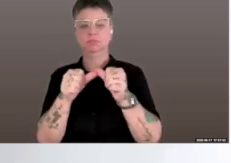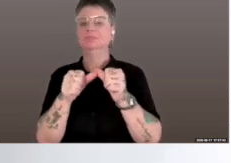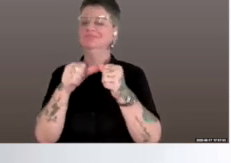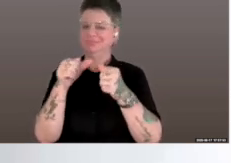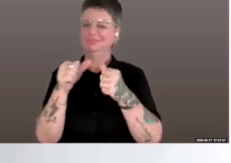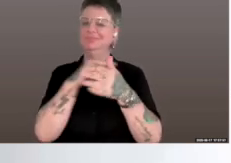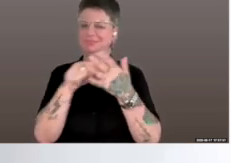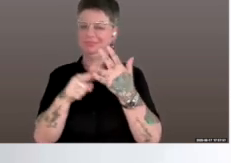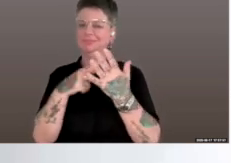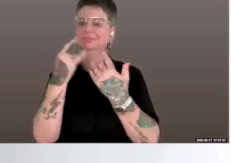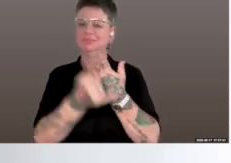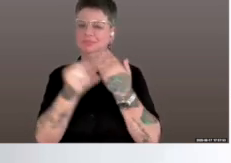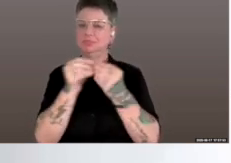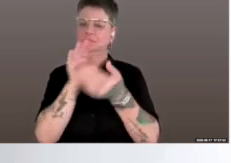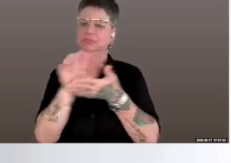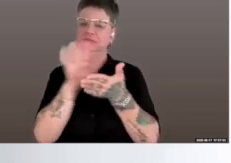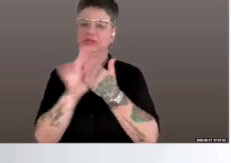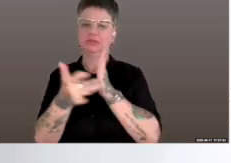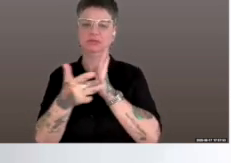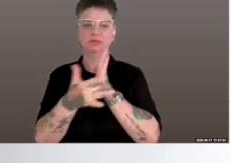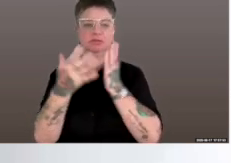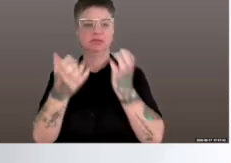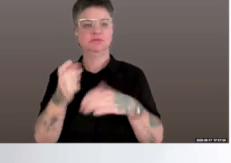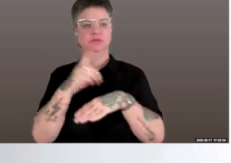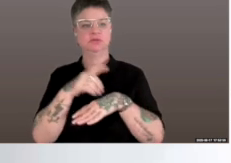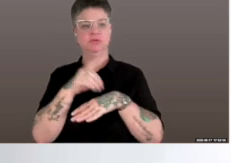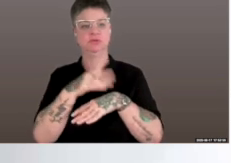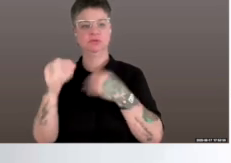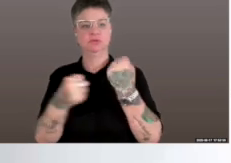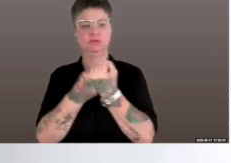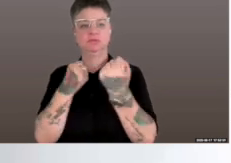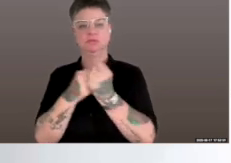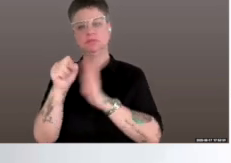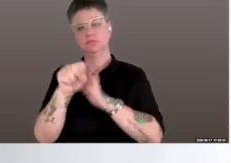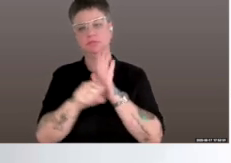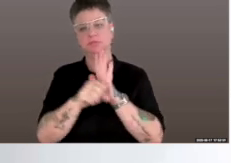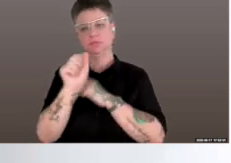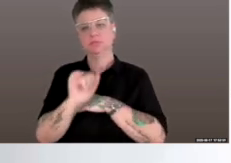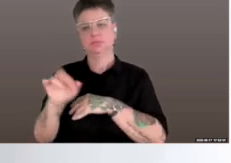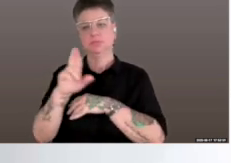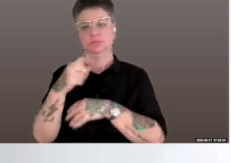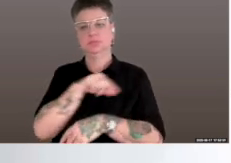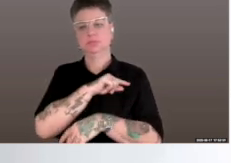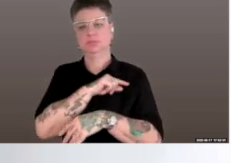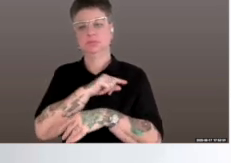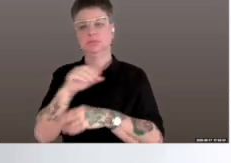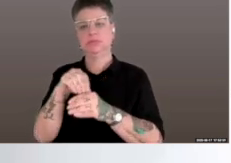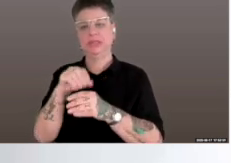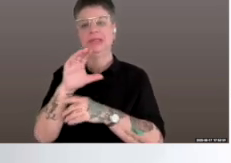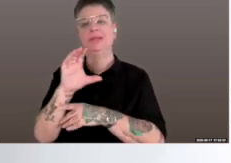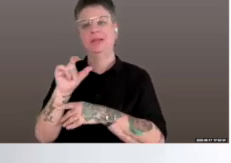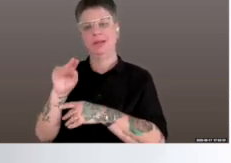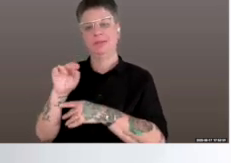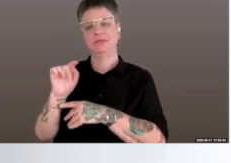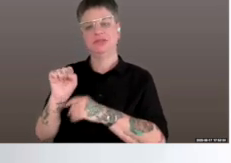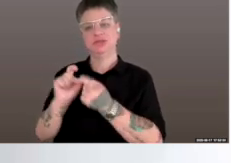the Zero-Emission Truck Loan Pilot and ISEF, or Innovative Small E-Fleets, designed specifically to help meet their unique